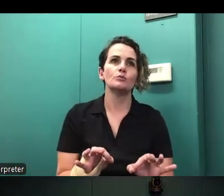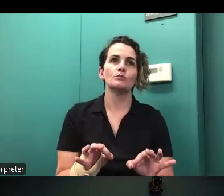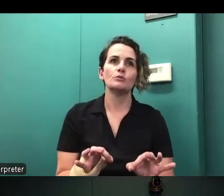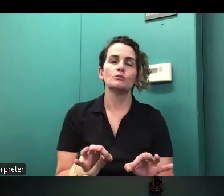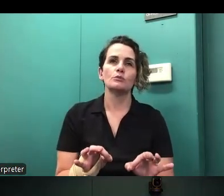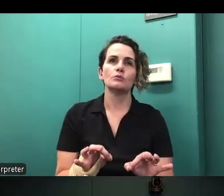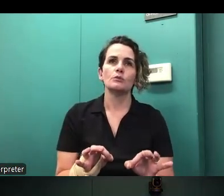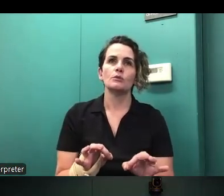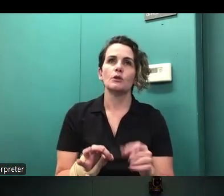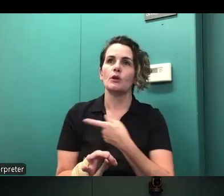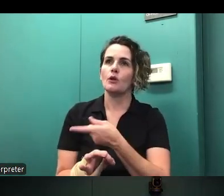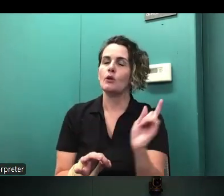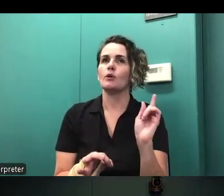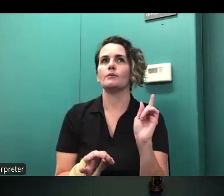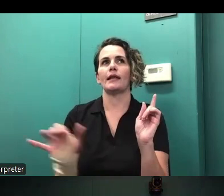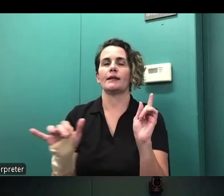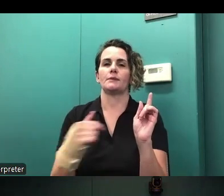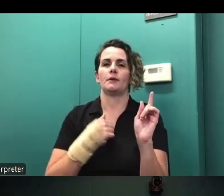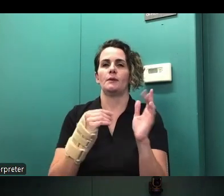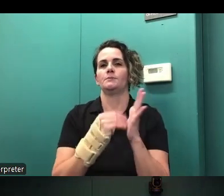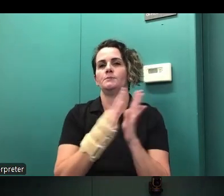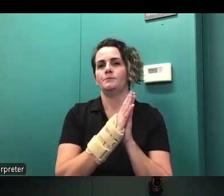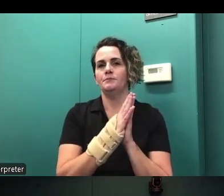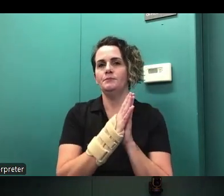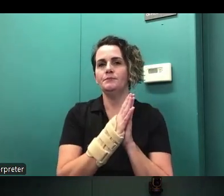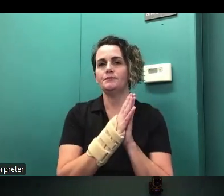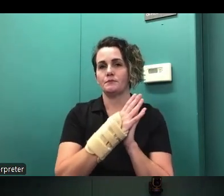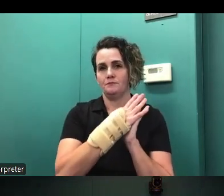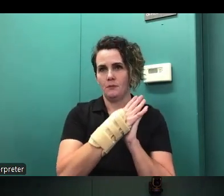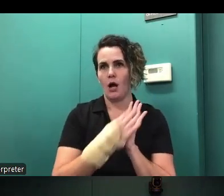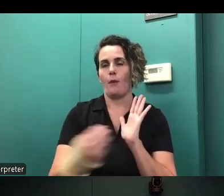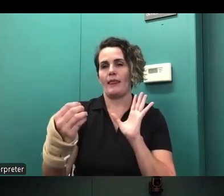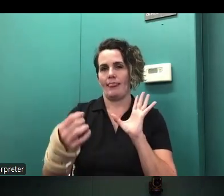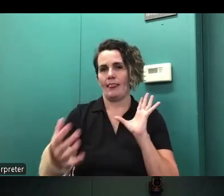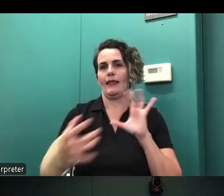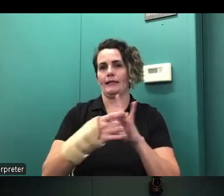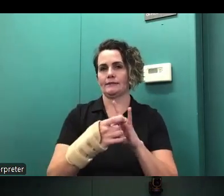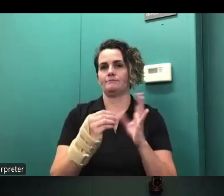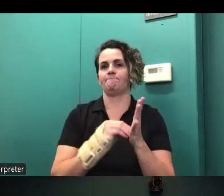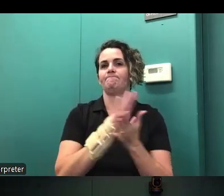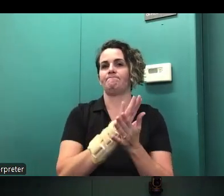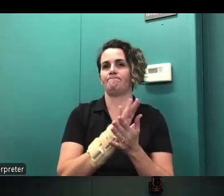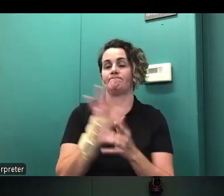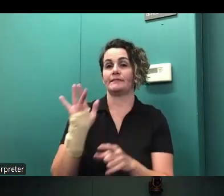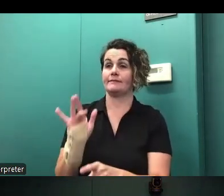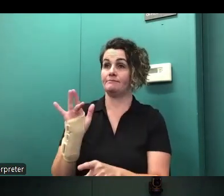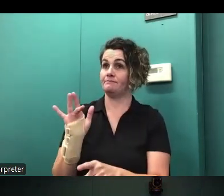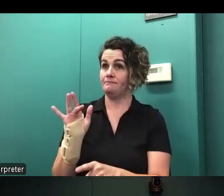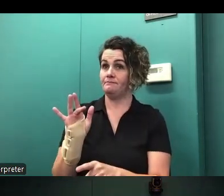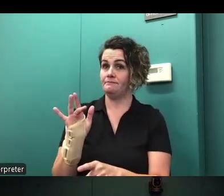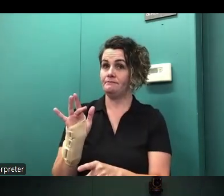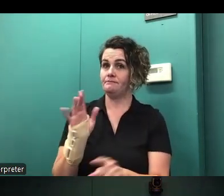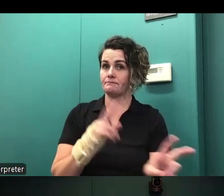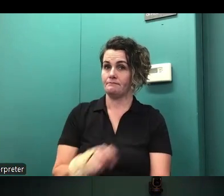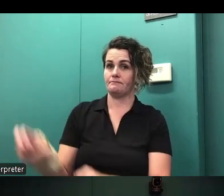So yeah, you would just put, like, I put this here and then I copied the link in here. And then I can just click on this and it